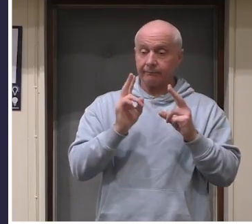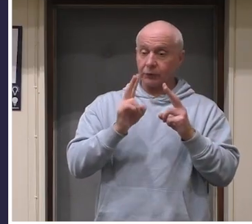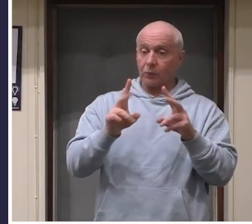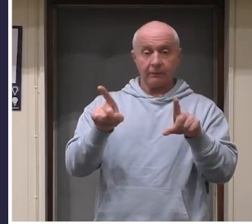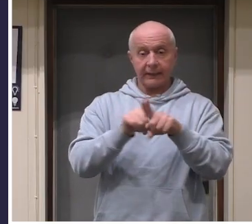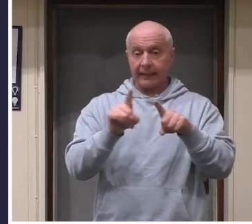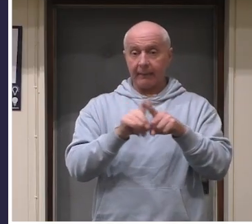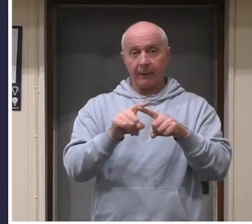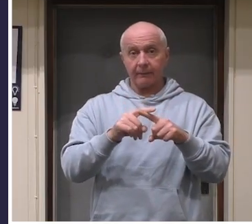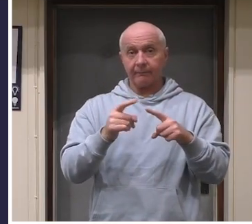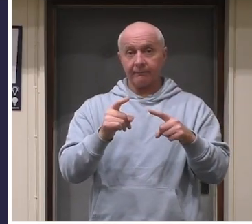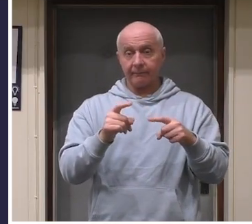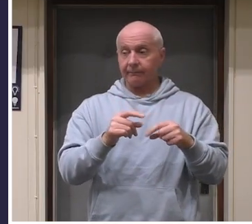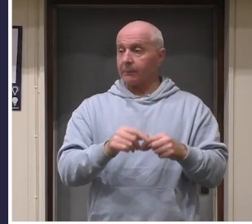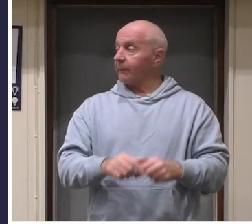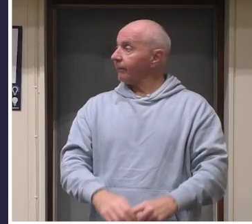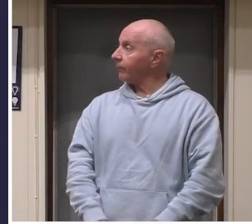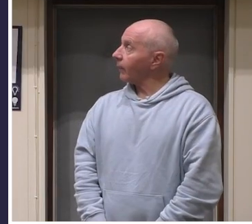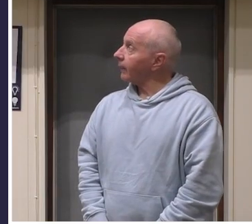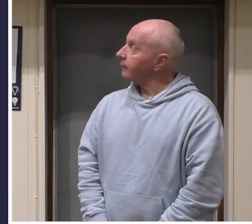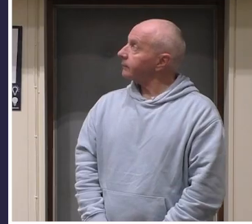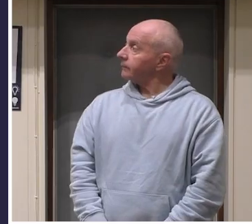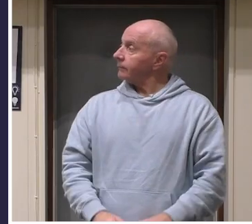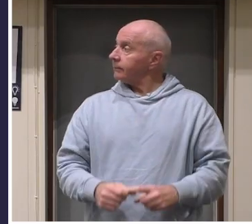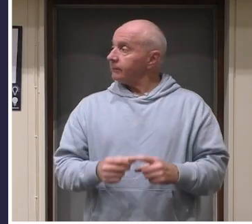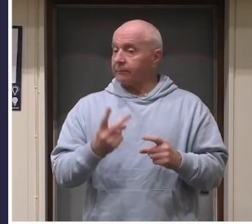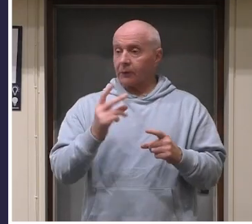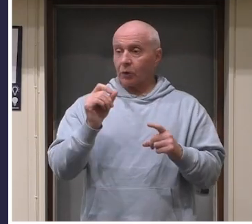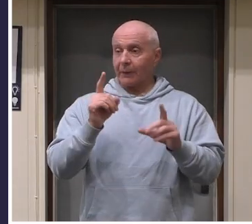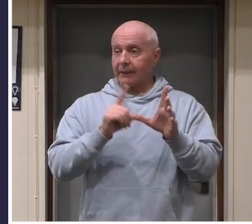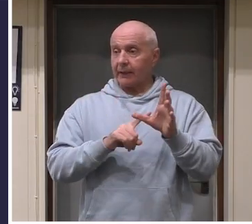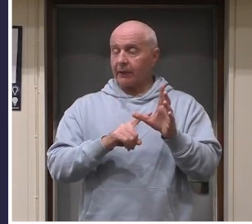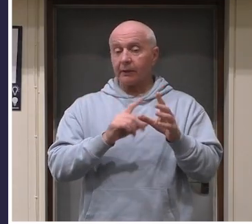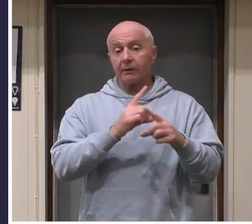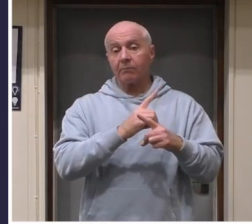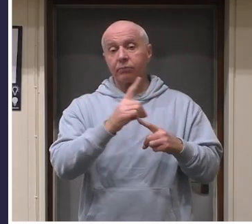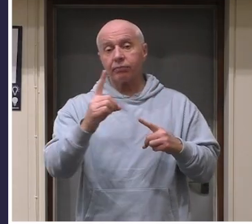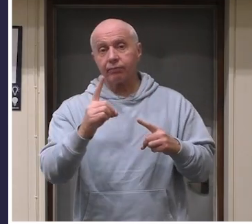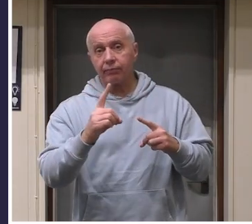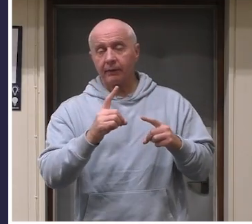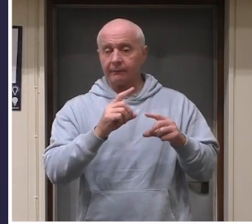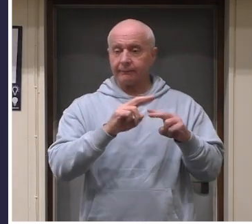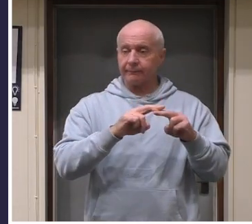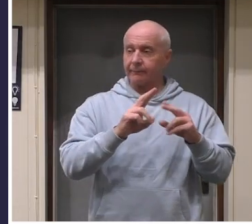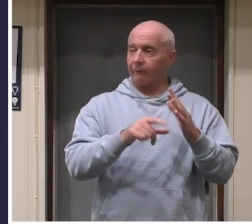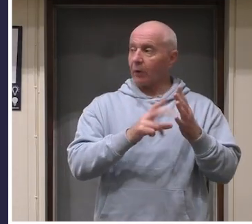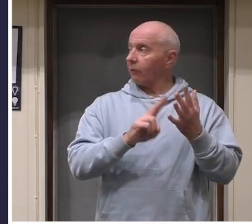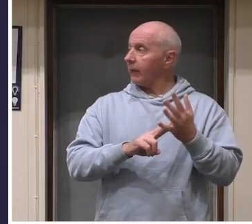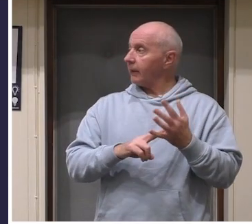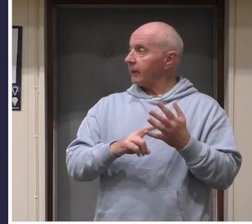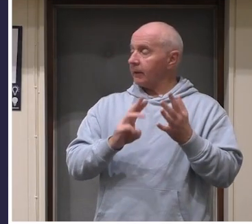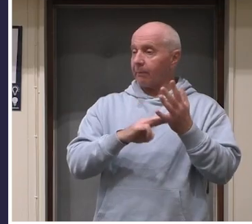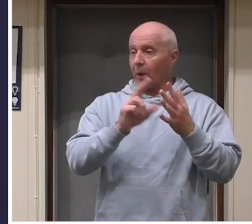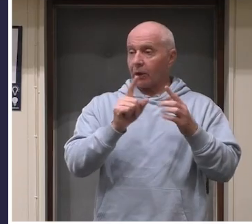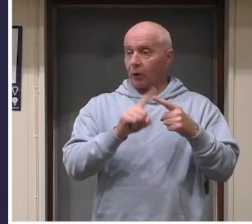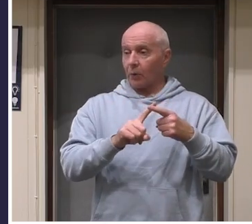interference with that as well. And the latest results, 20 years after fullerene, was with a molecule that comprises of